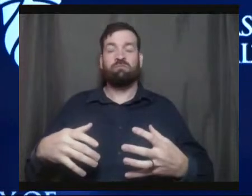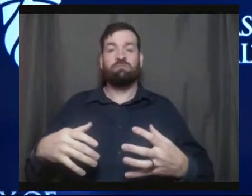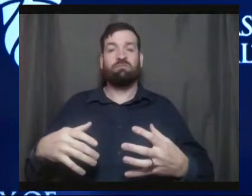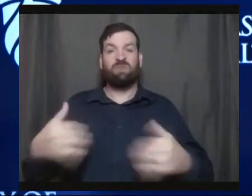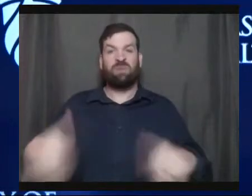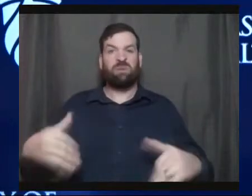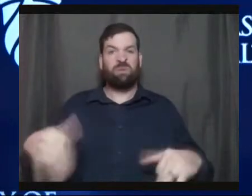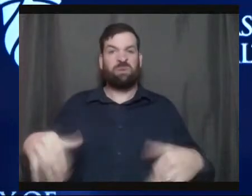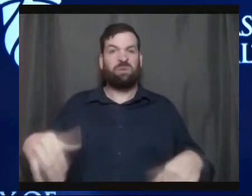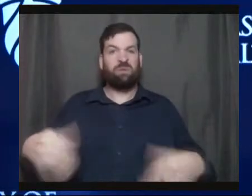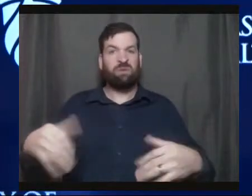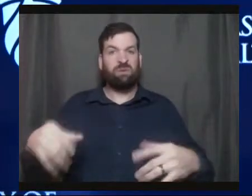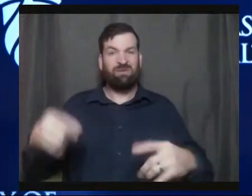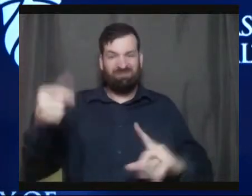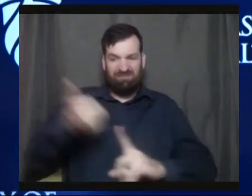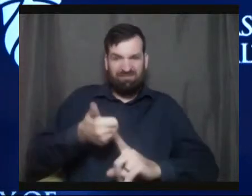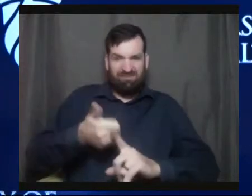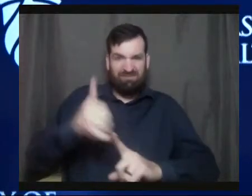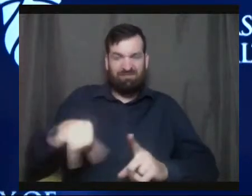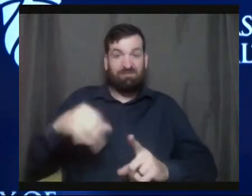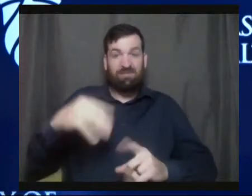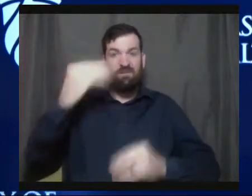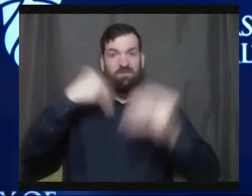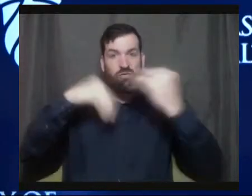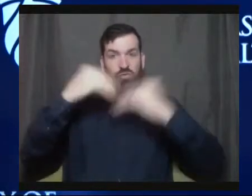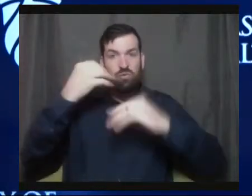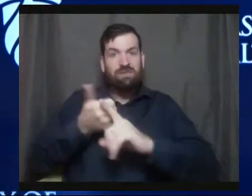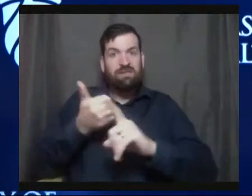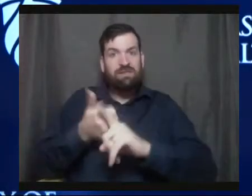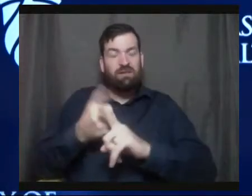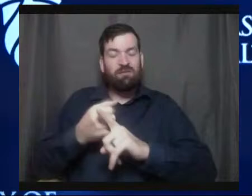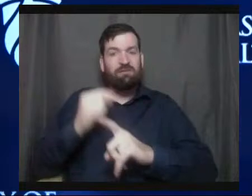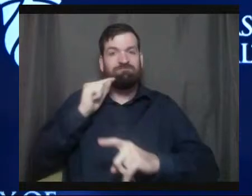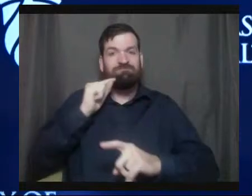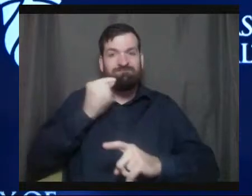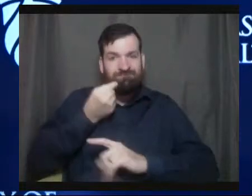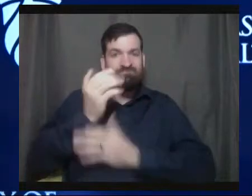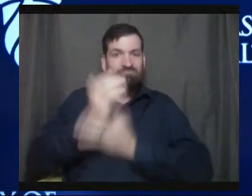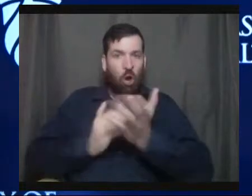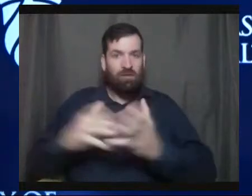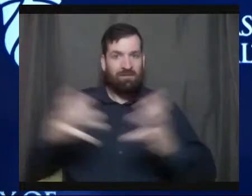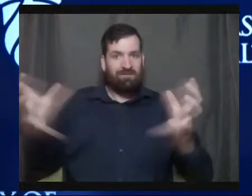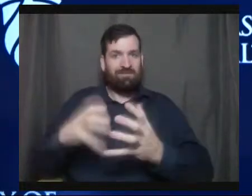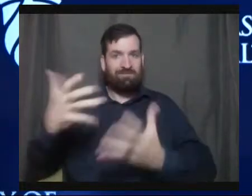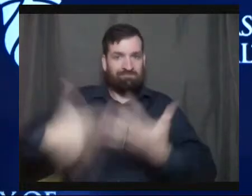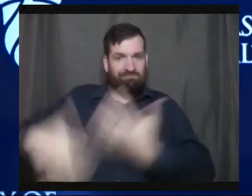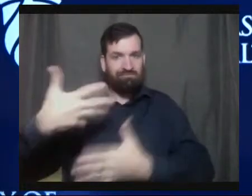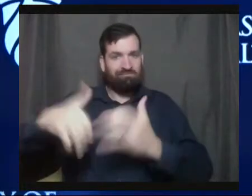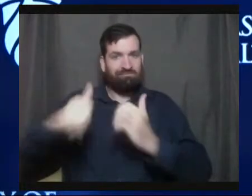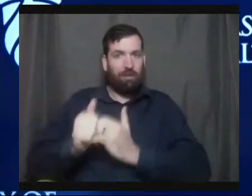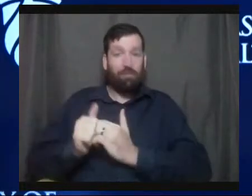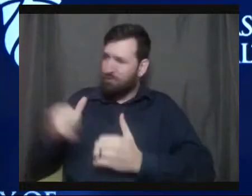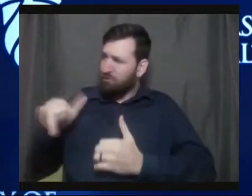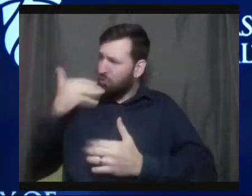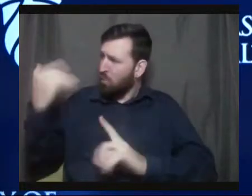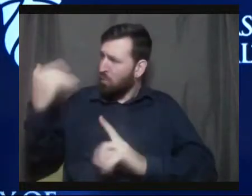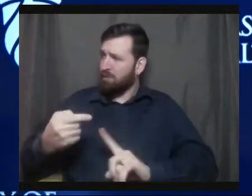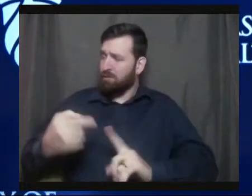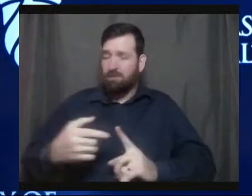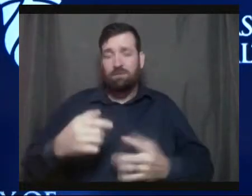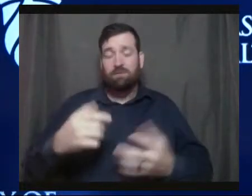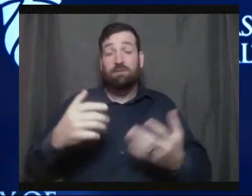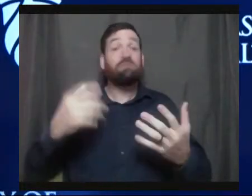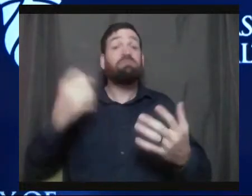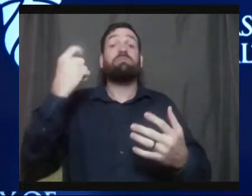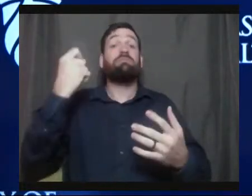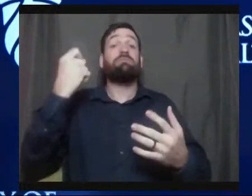where food was a major part of our gatherings. Yeah, well, that's a good point, though. Yeah, and the thing is that I